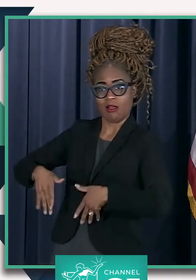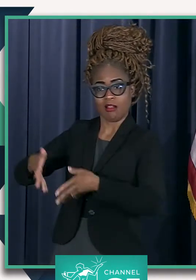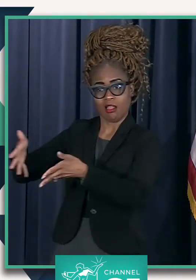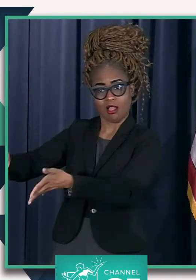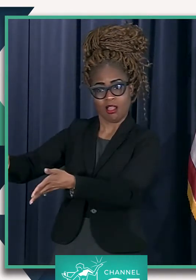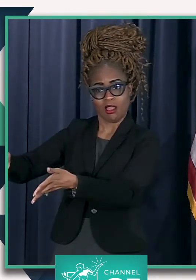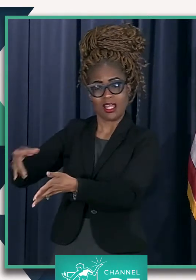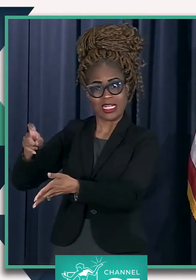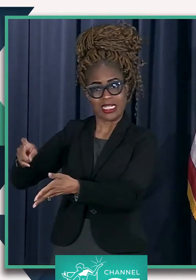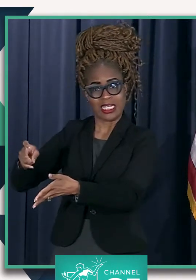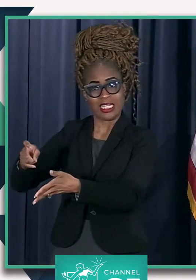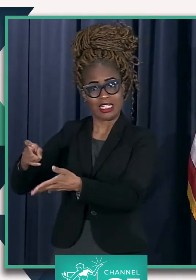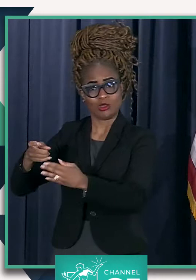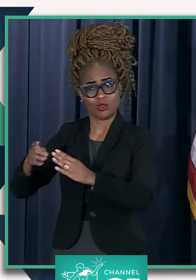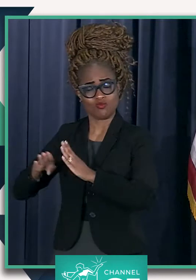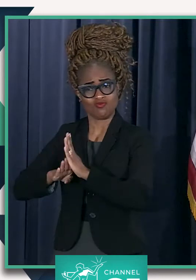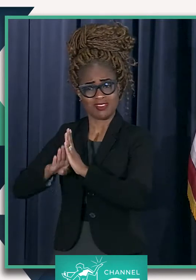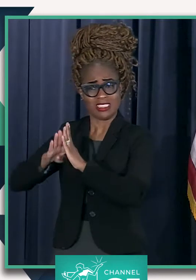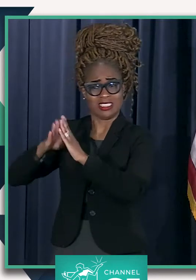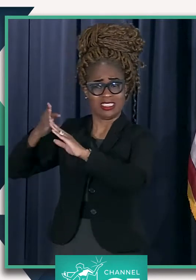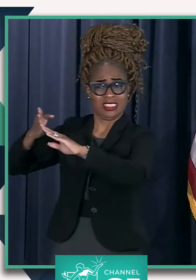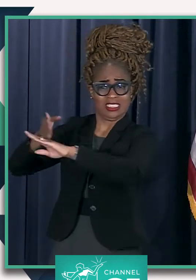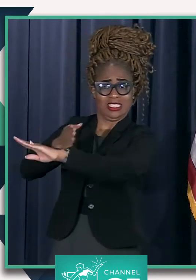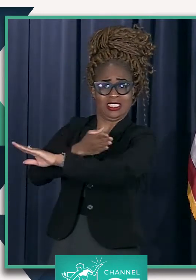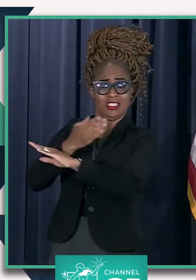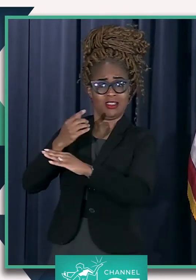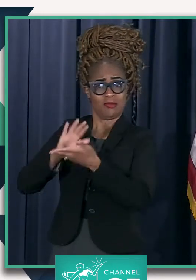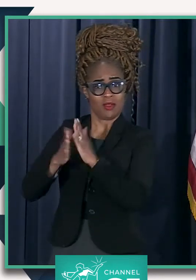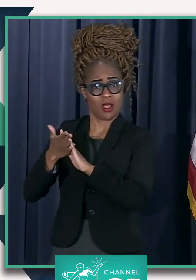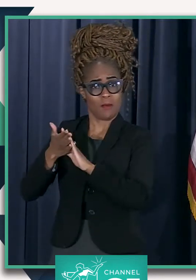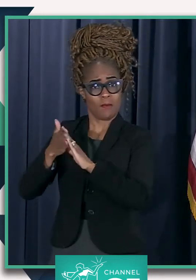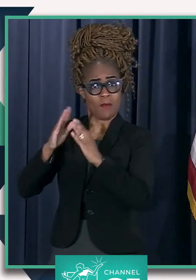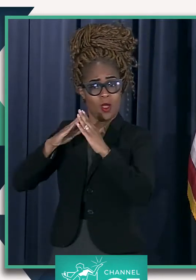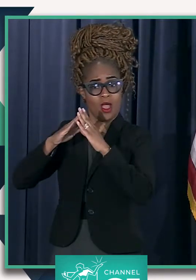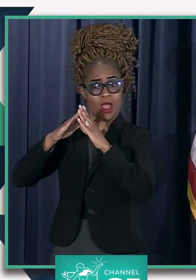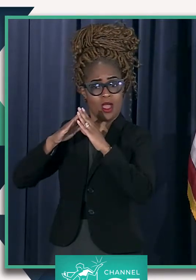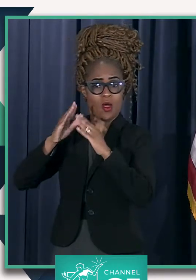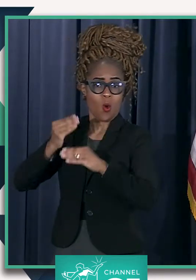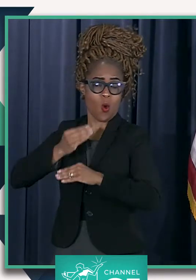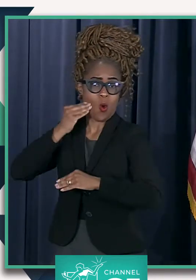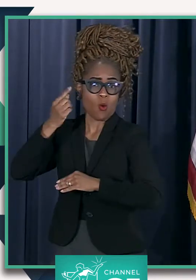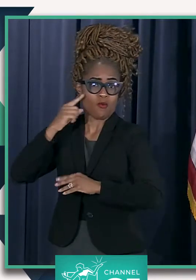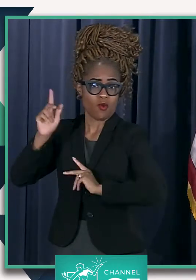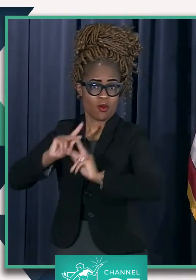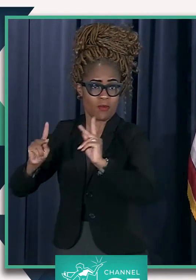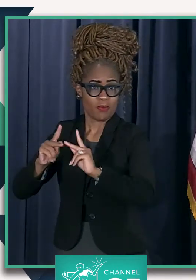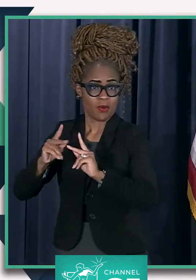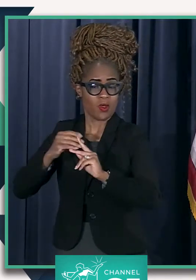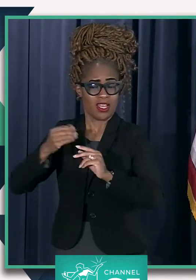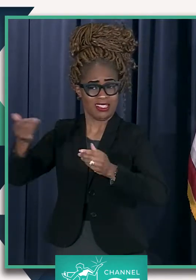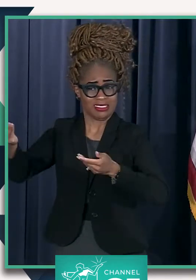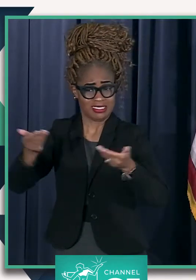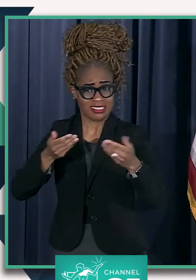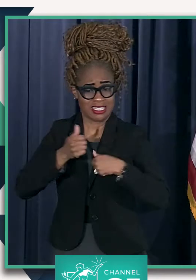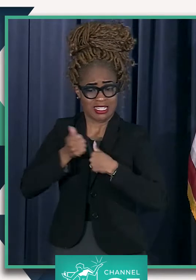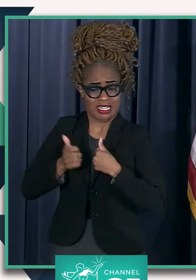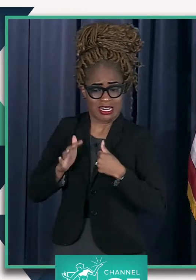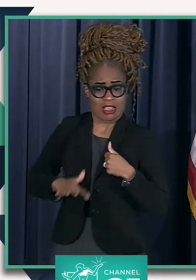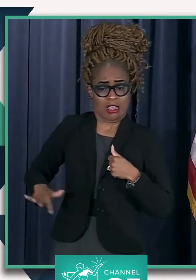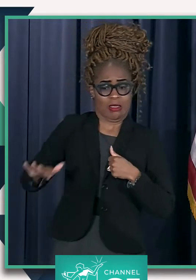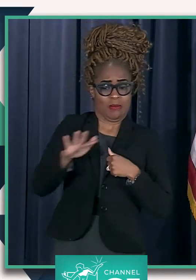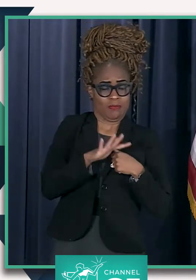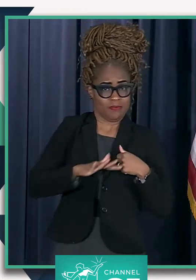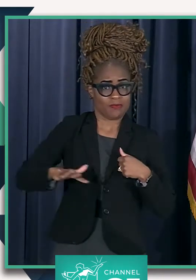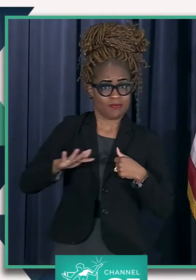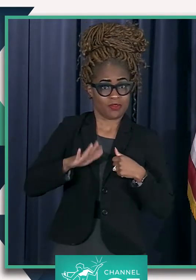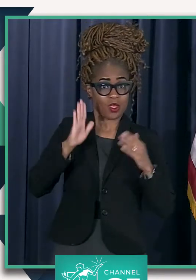that need to be turned back into someone's homes, and to bring our neighbors back into our neighborhoods. And hopefully